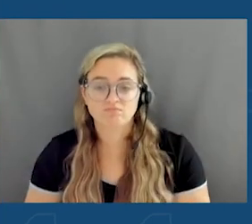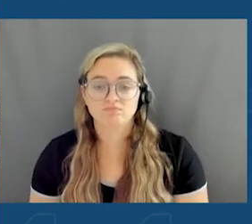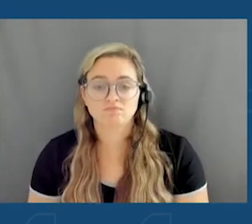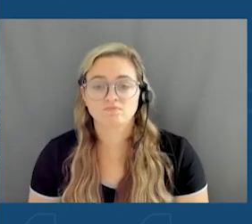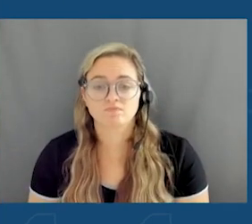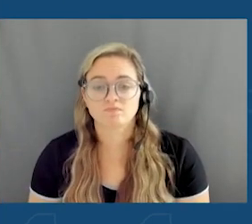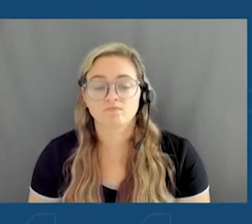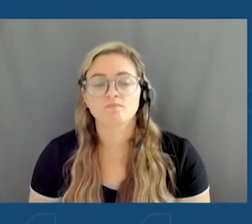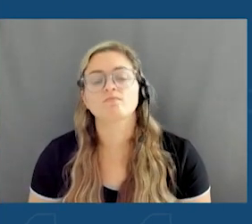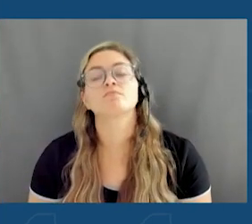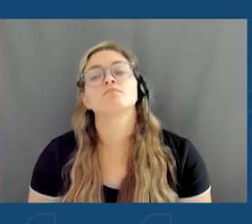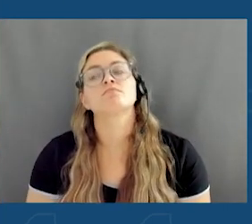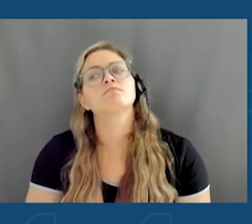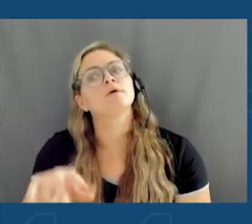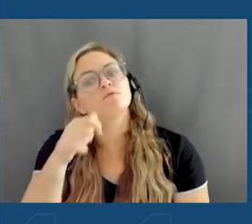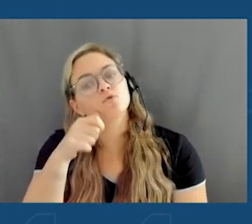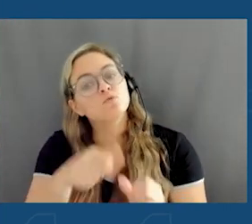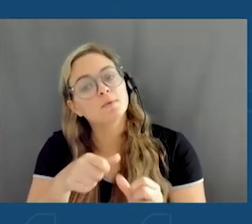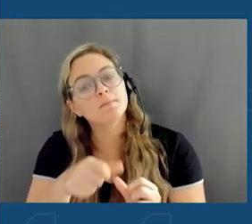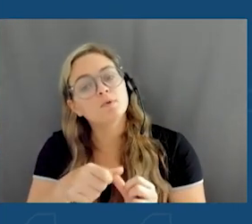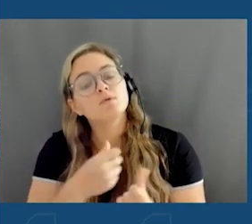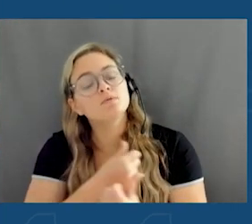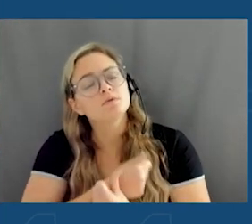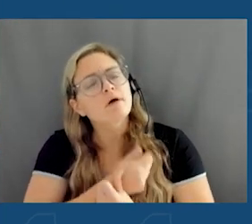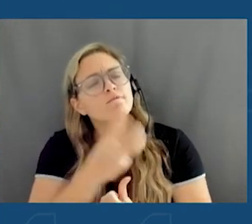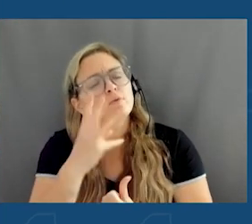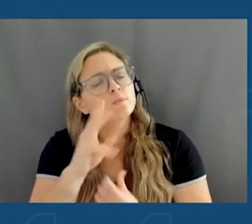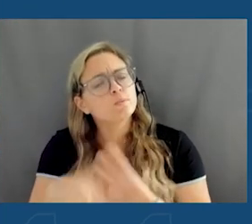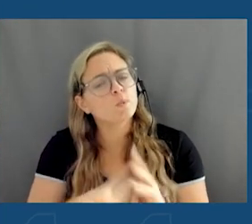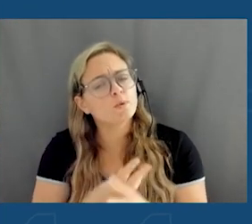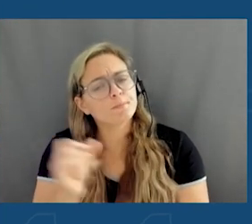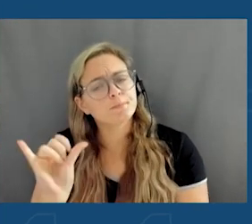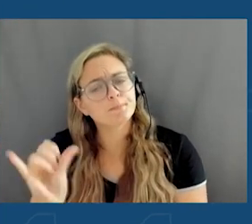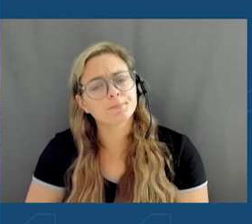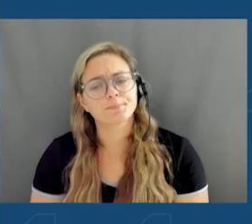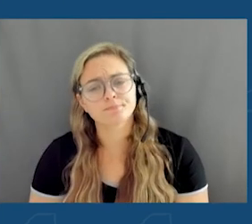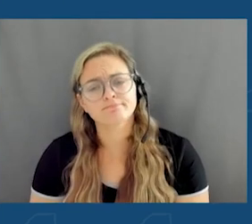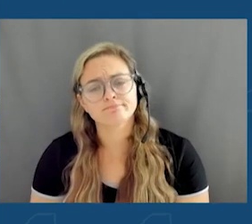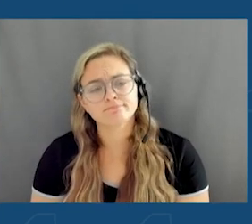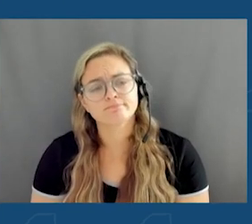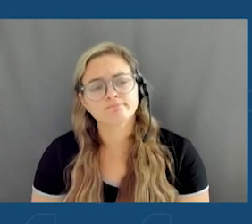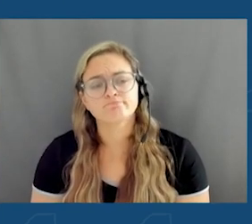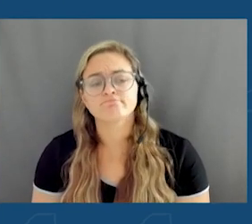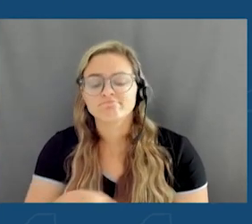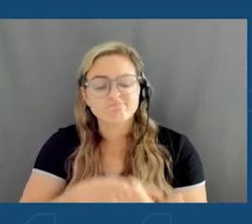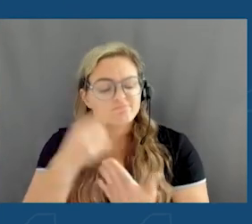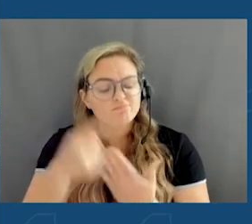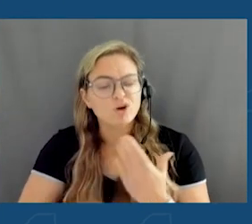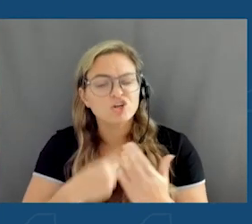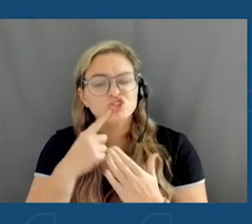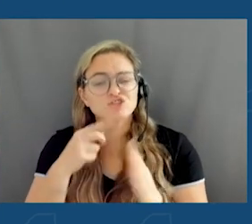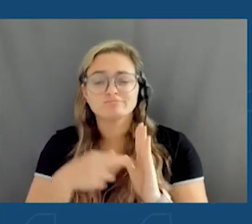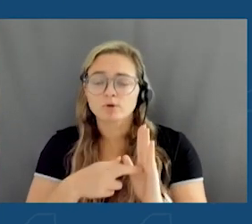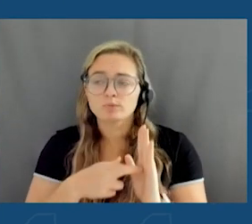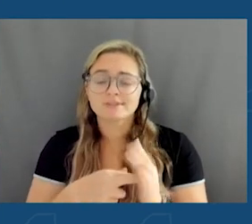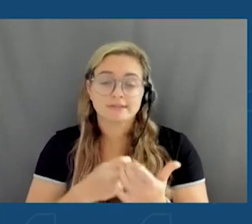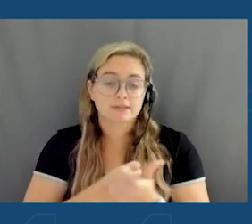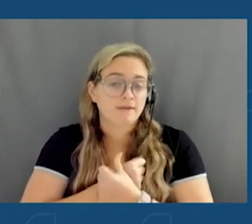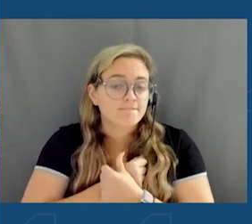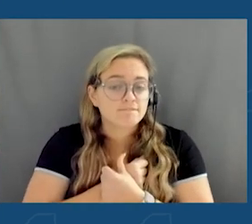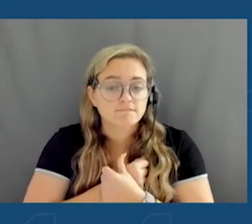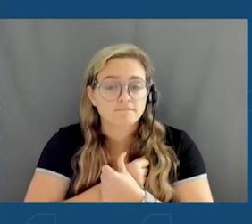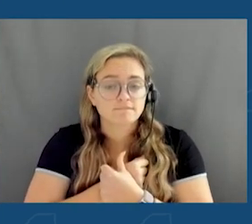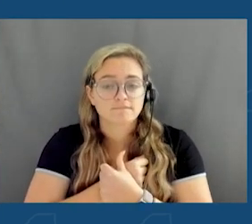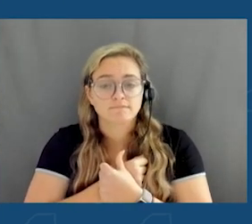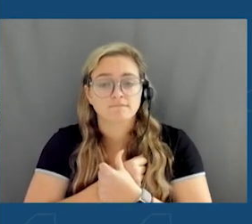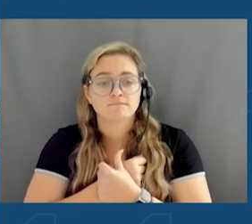But we also have to remember there's love and beauty in this world. And this project represents a labor of love,